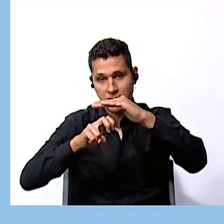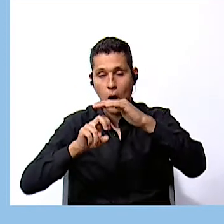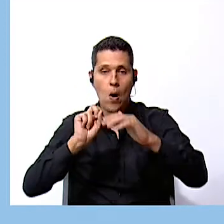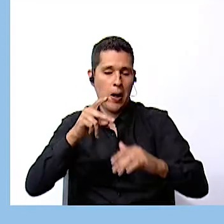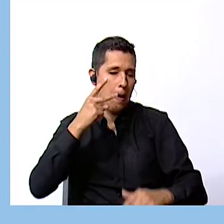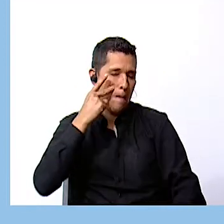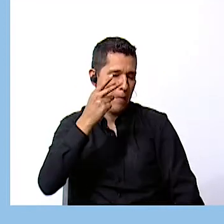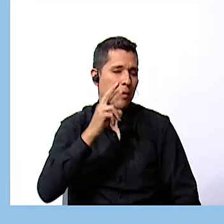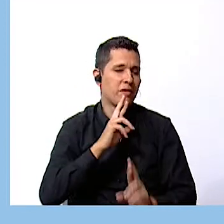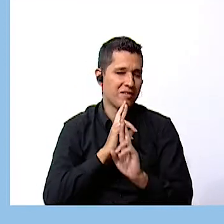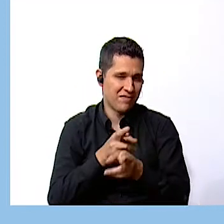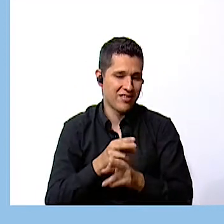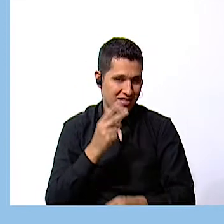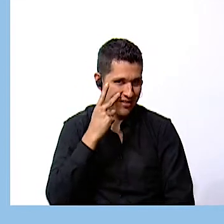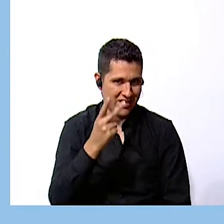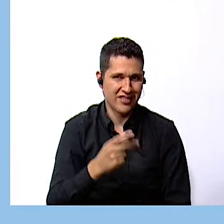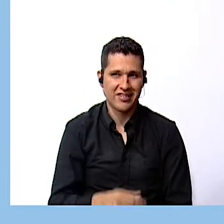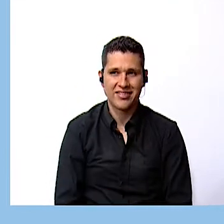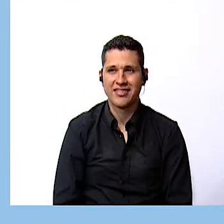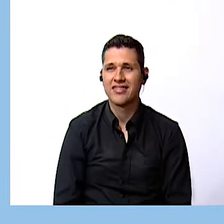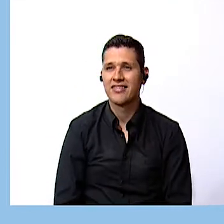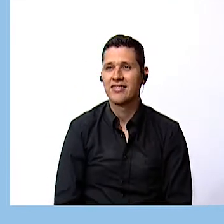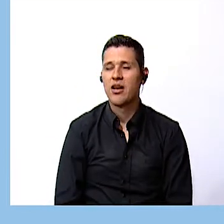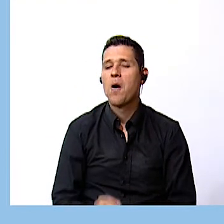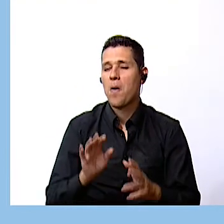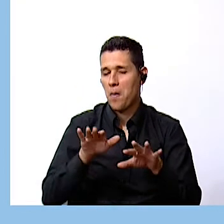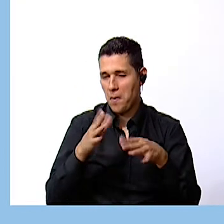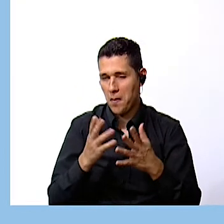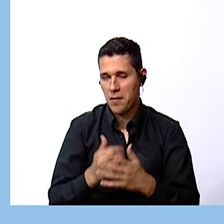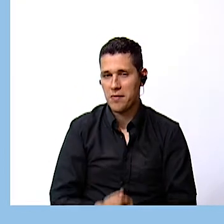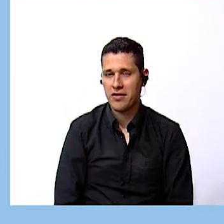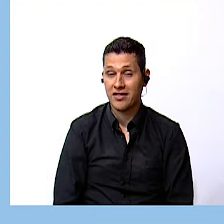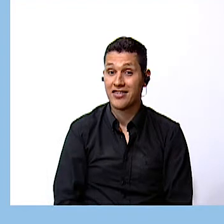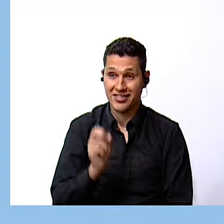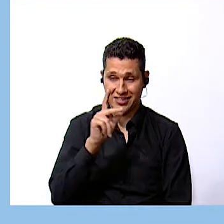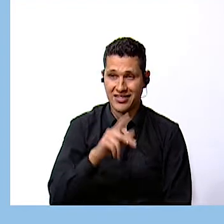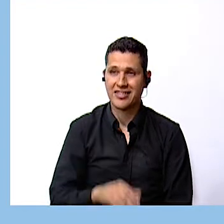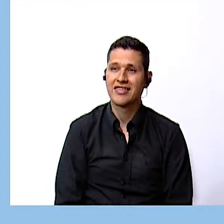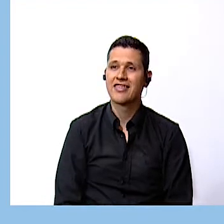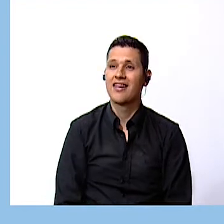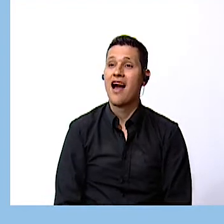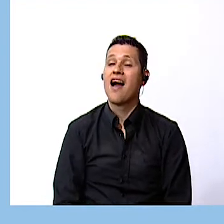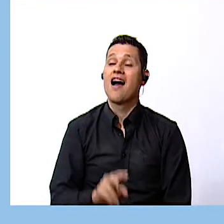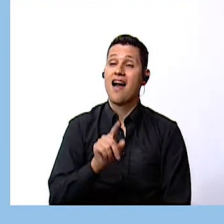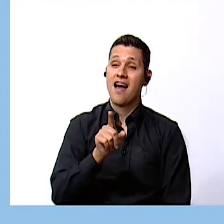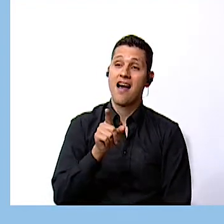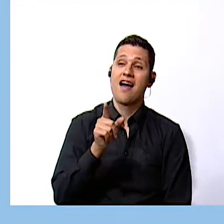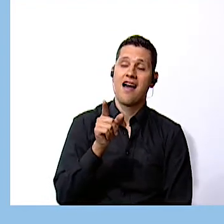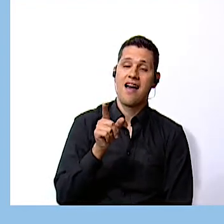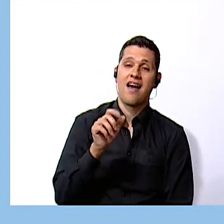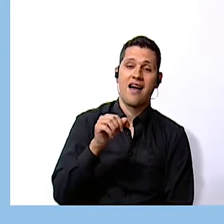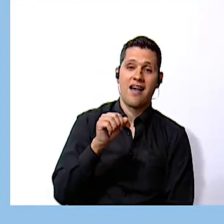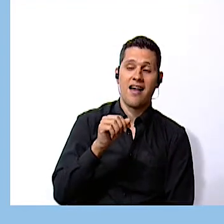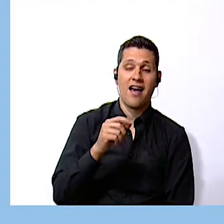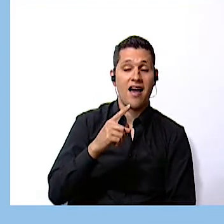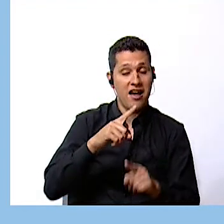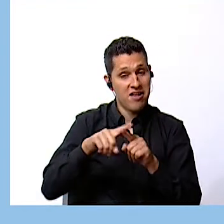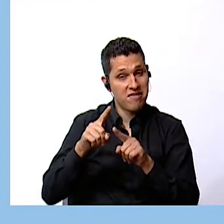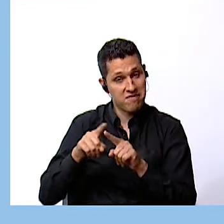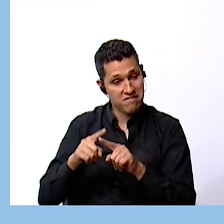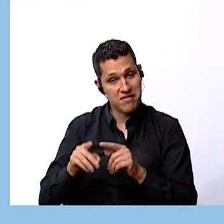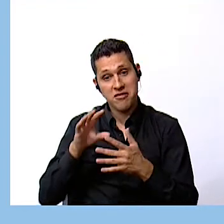Vamos a ver las respuestas, a ver cómo quedaba. Okay. Oh, okay, hay varias opciones,